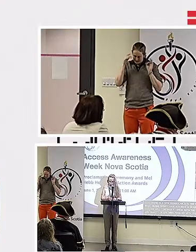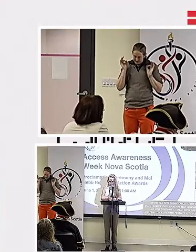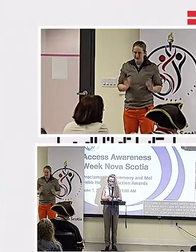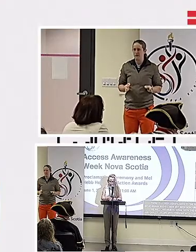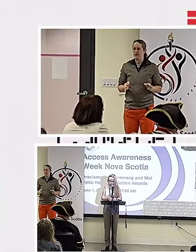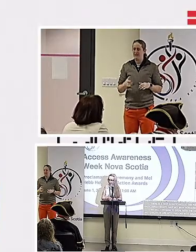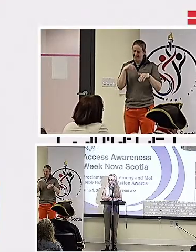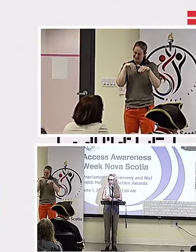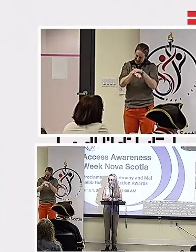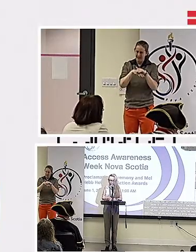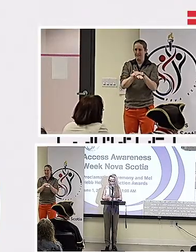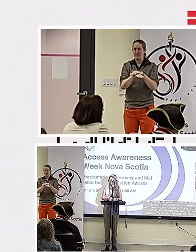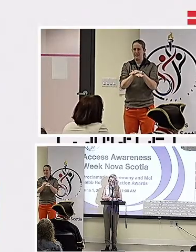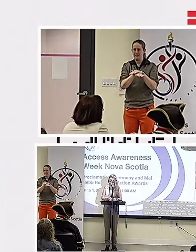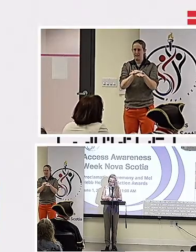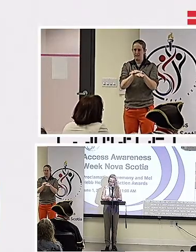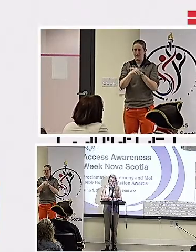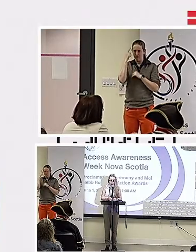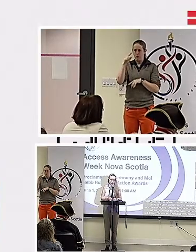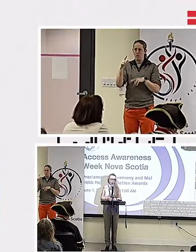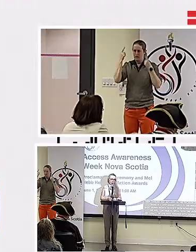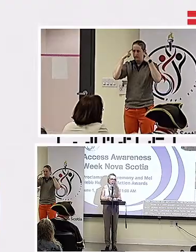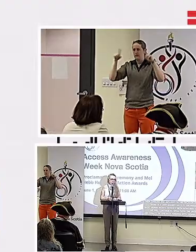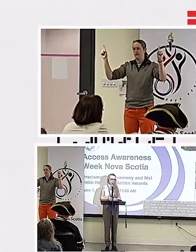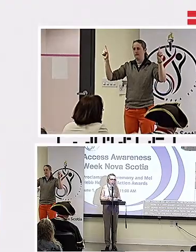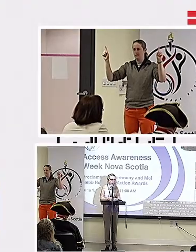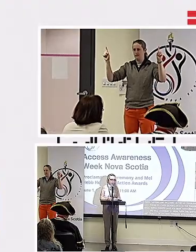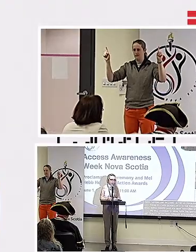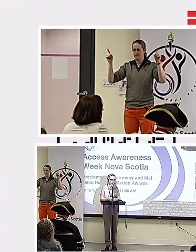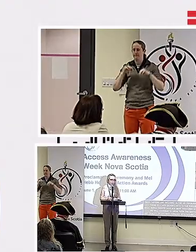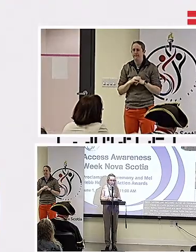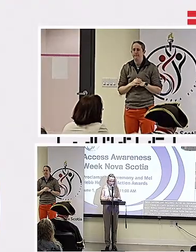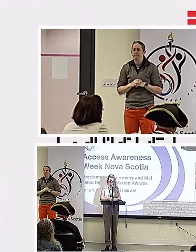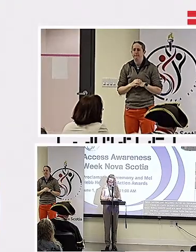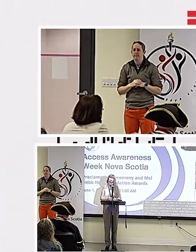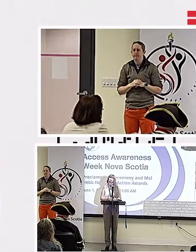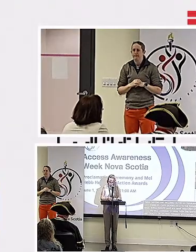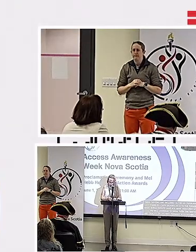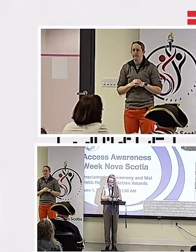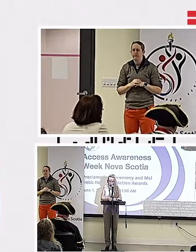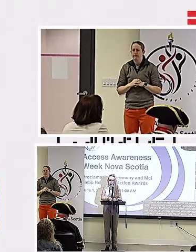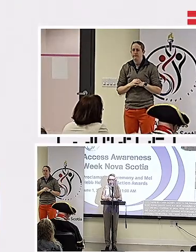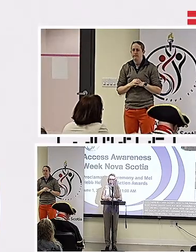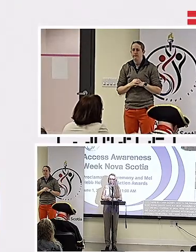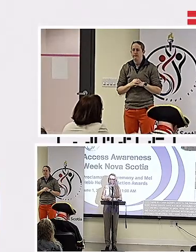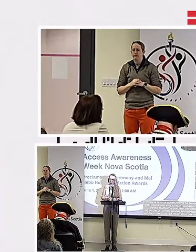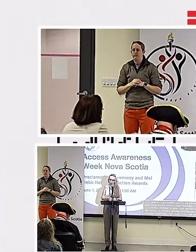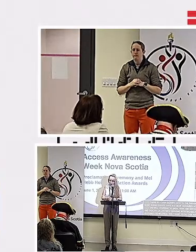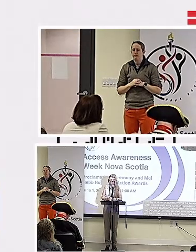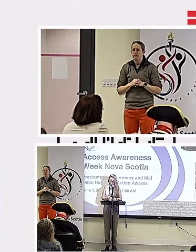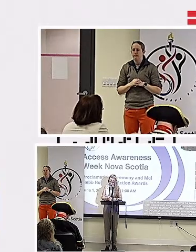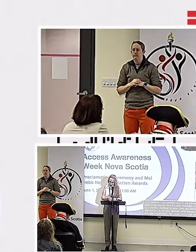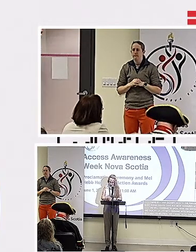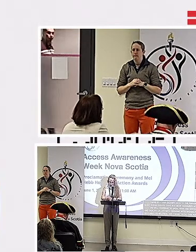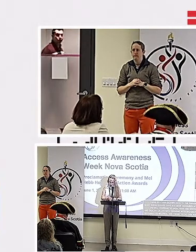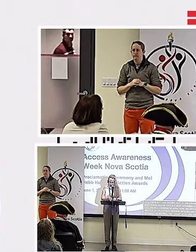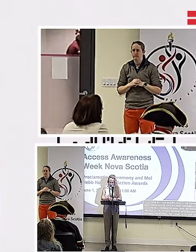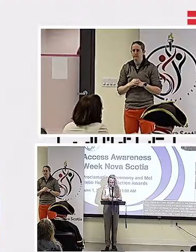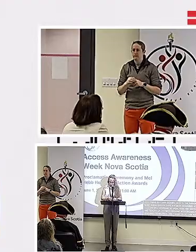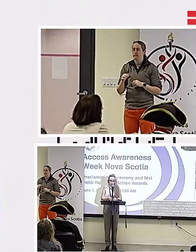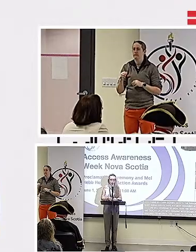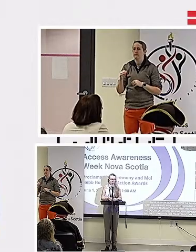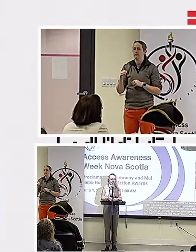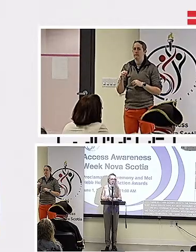and services that they need to thrive in their community. We will not, under any